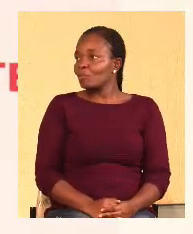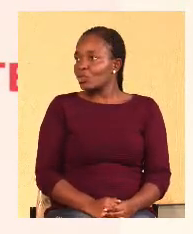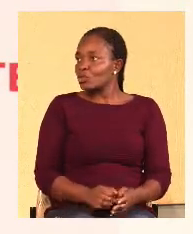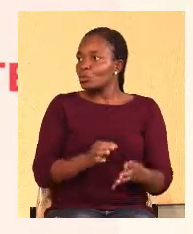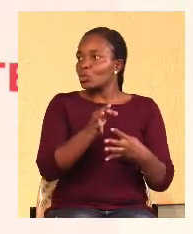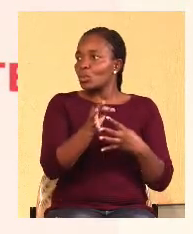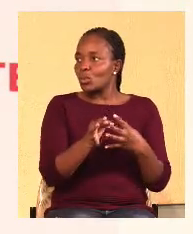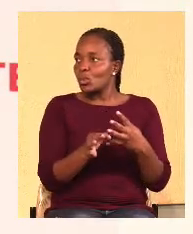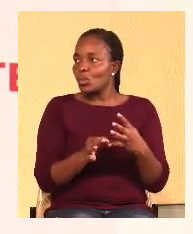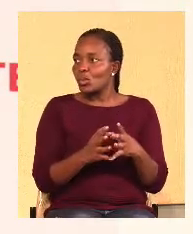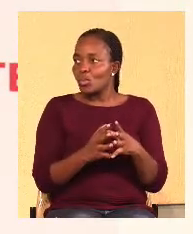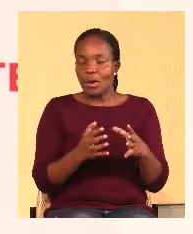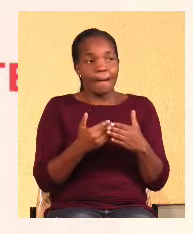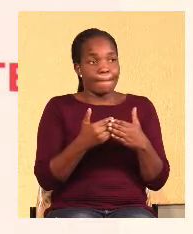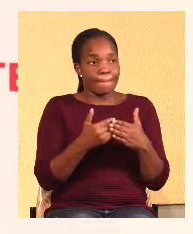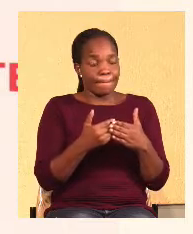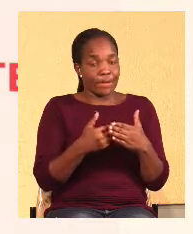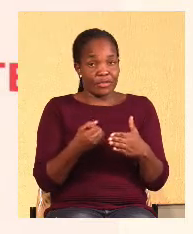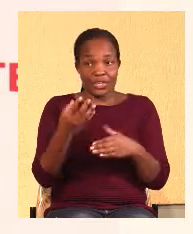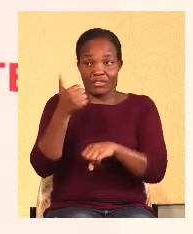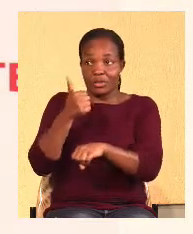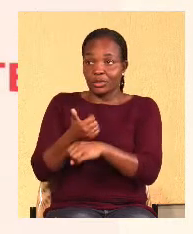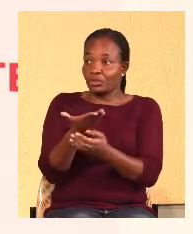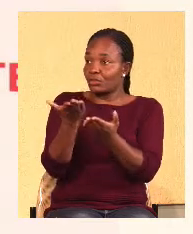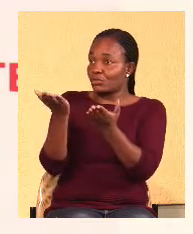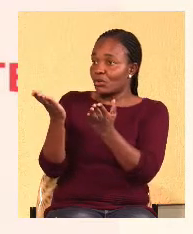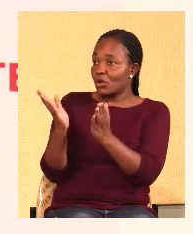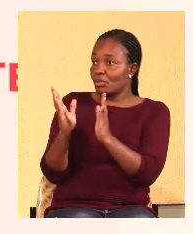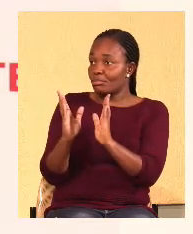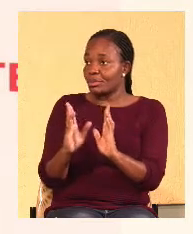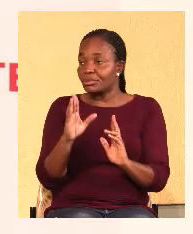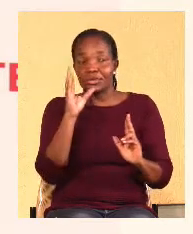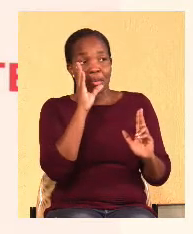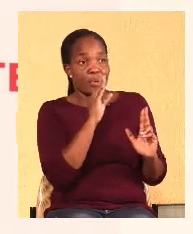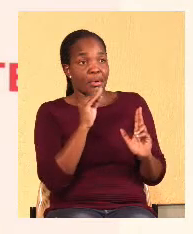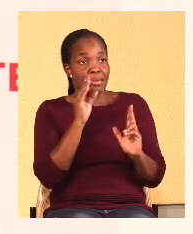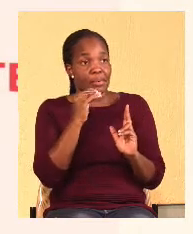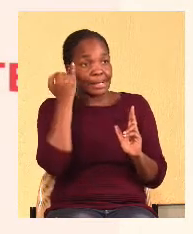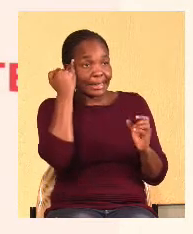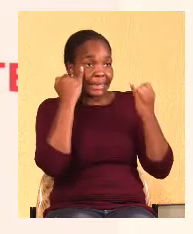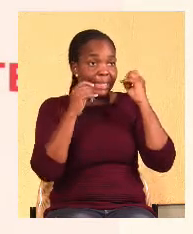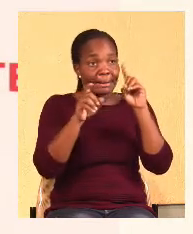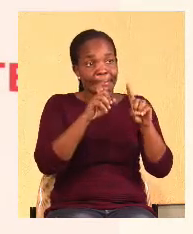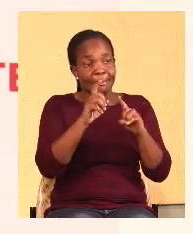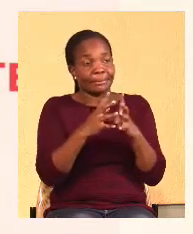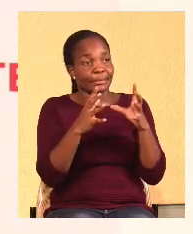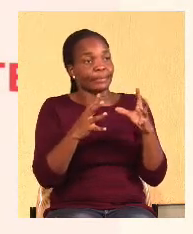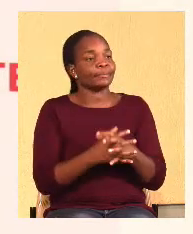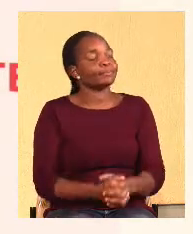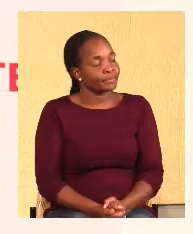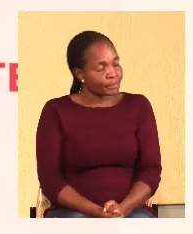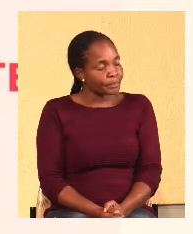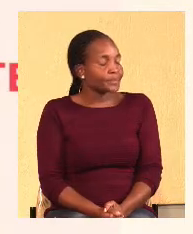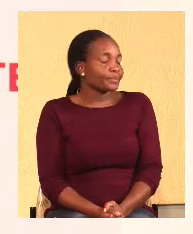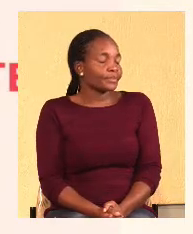before we go and open the lines for the general public to post whatever questions they might